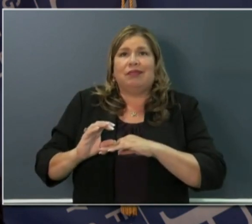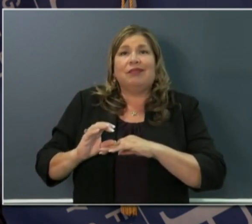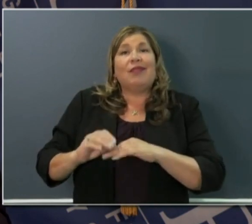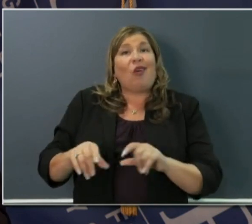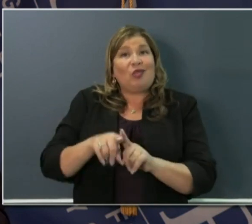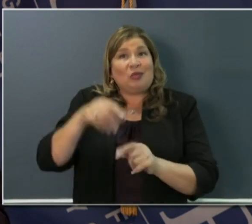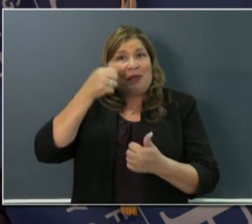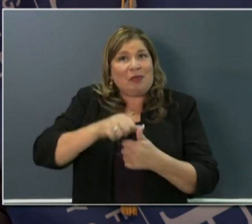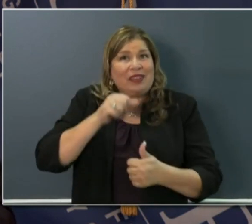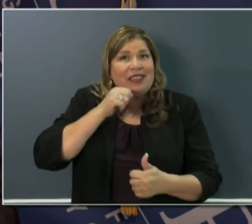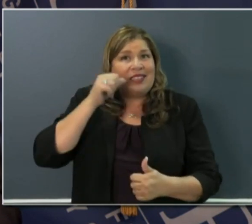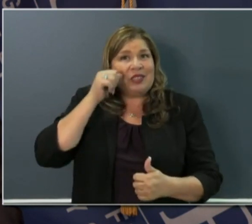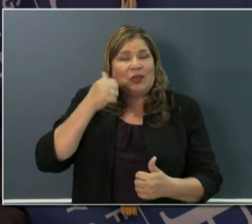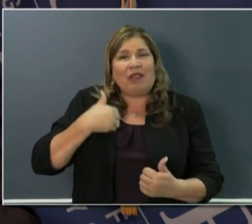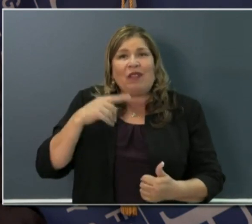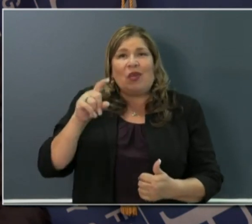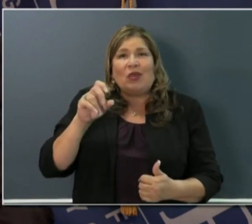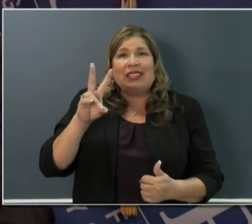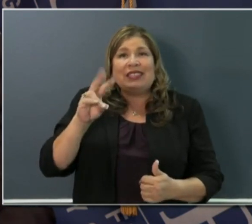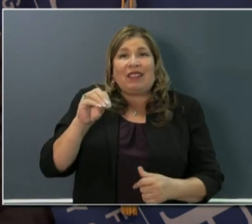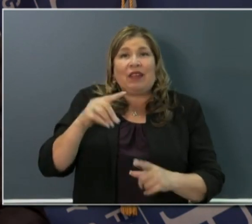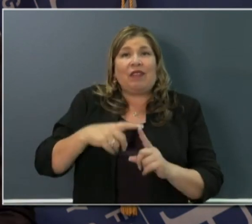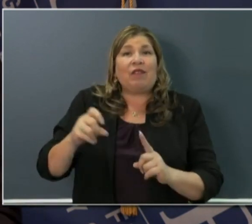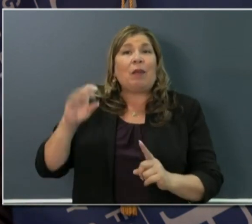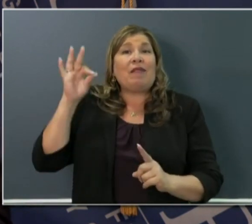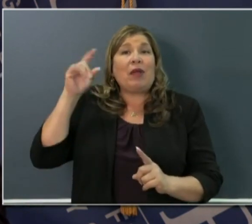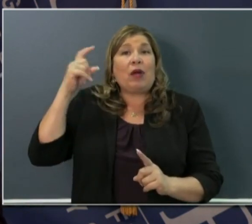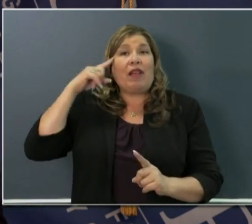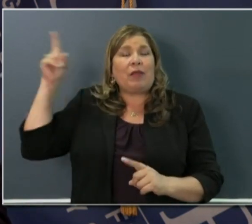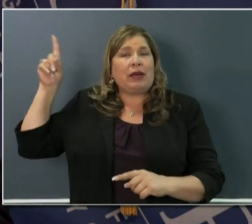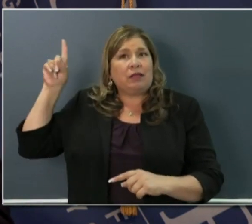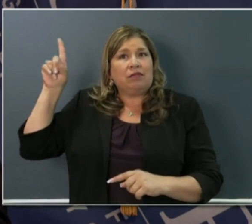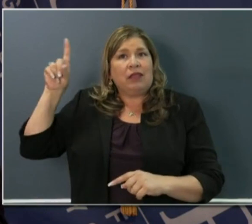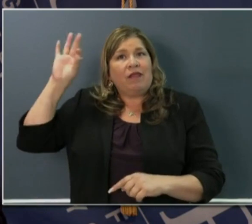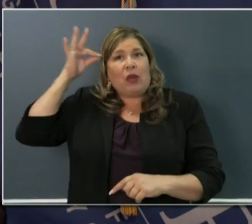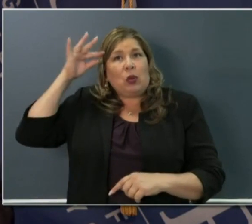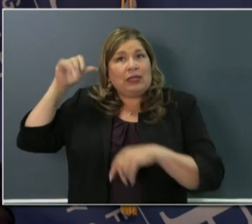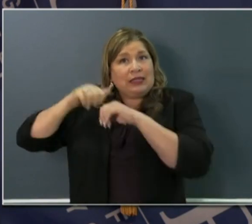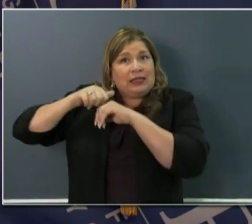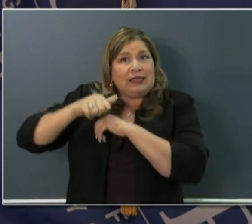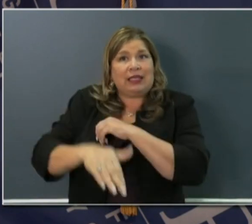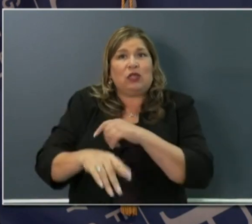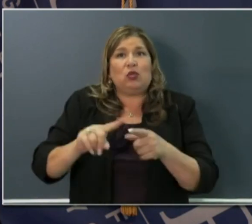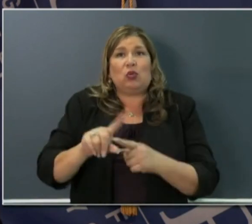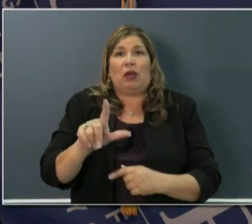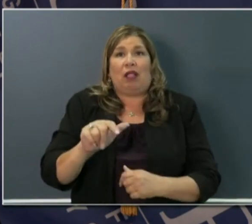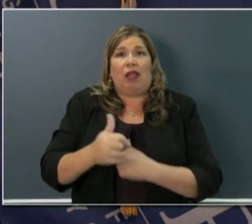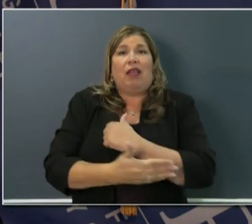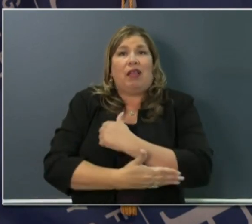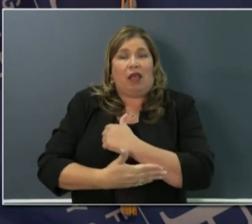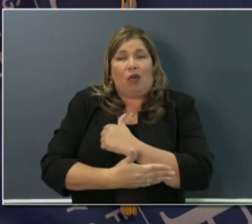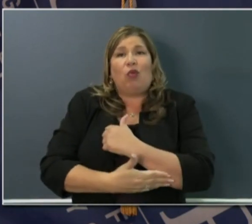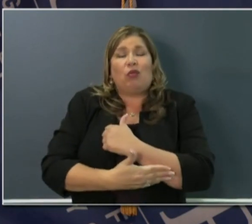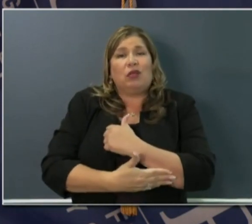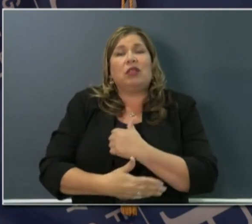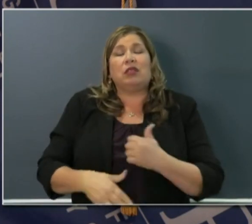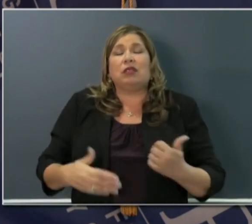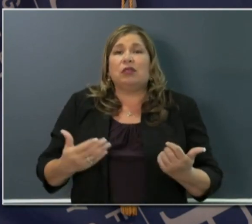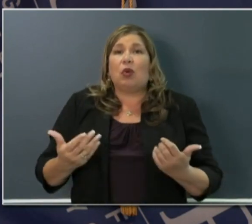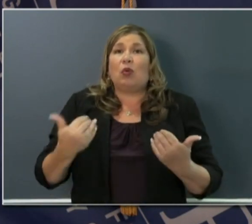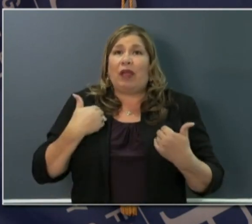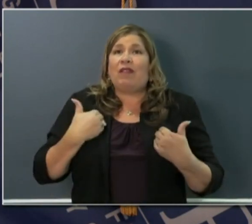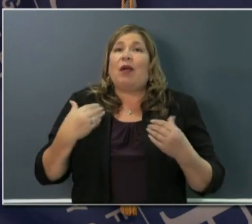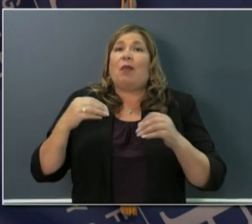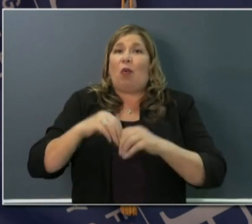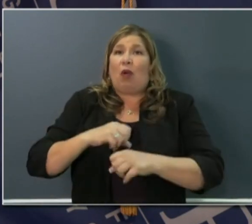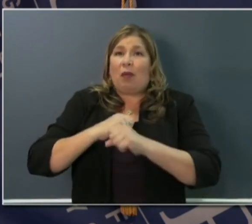yesterday, 170 that came from the federal government down to LA County in that total number. We've got more protective gear that we're